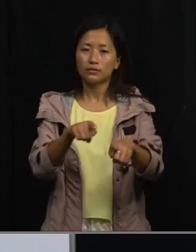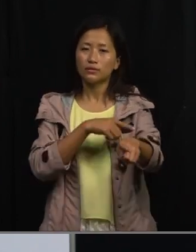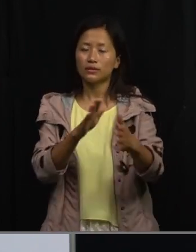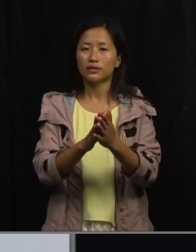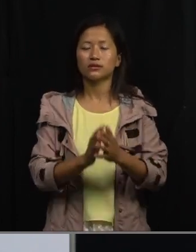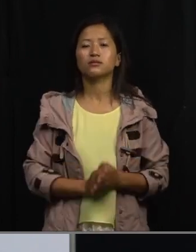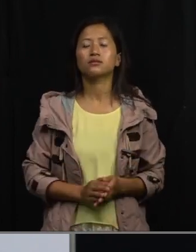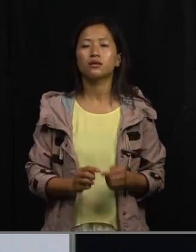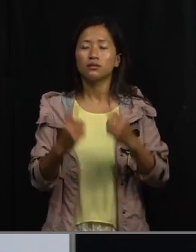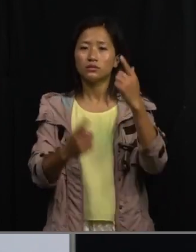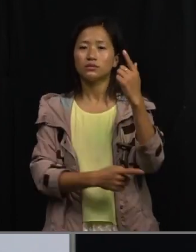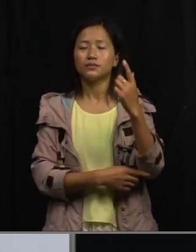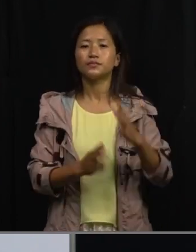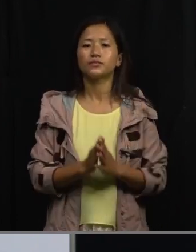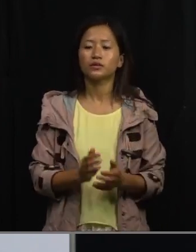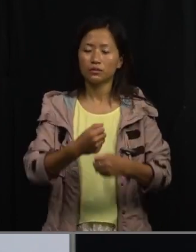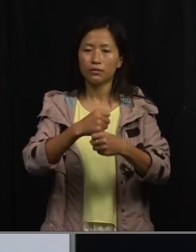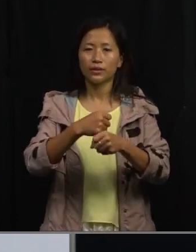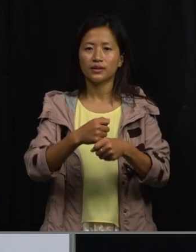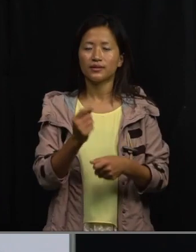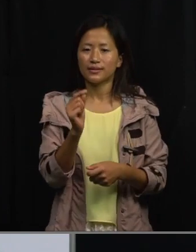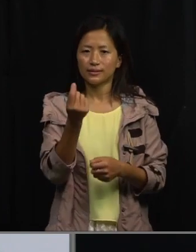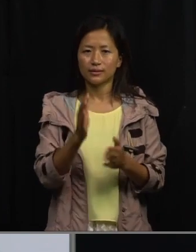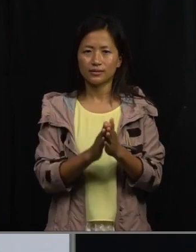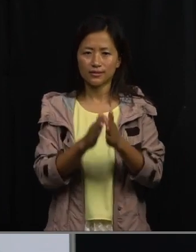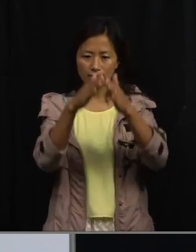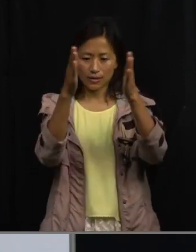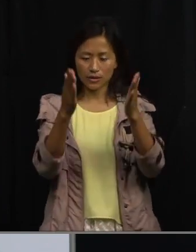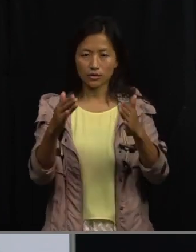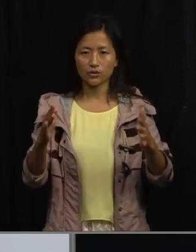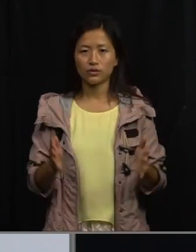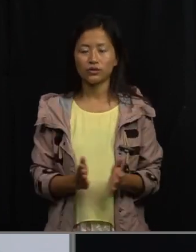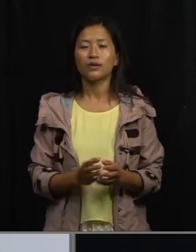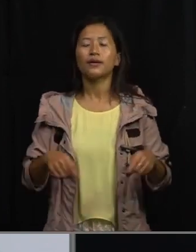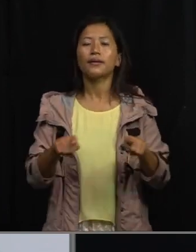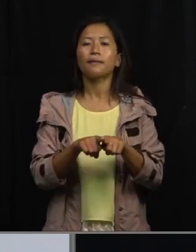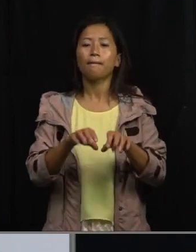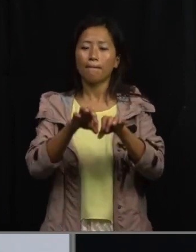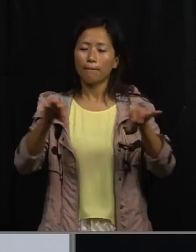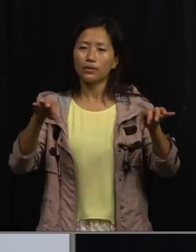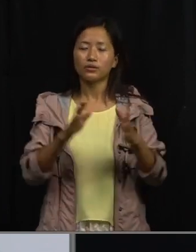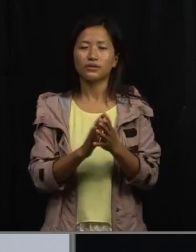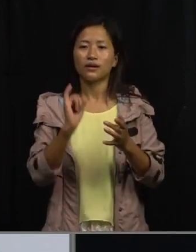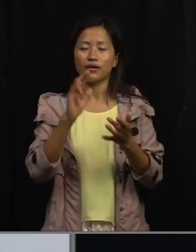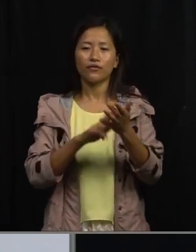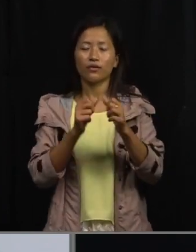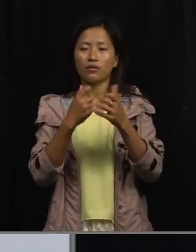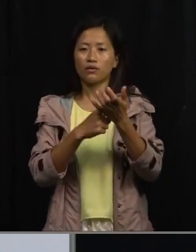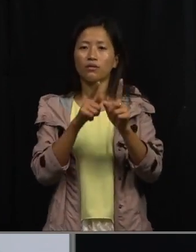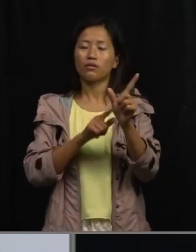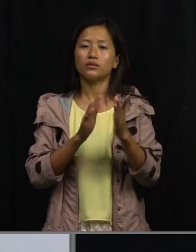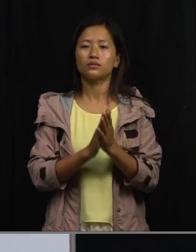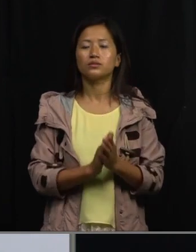And also, they also make little statues with bones and ivory. Now we will discuss about